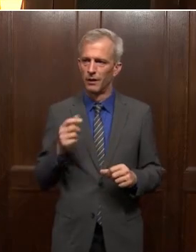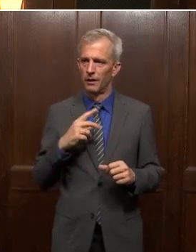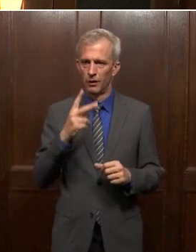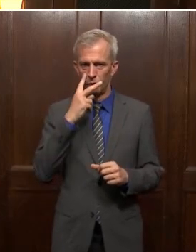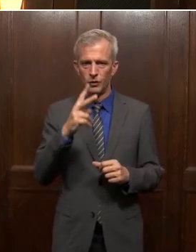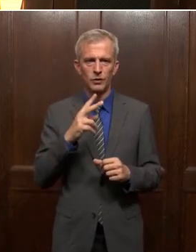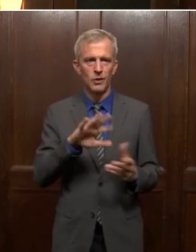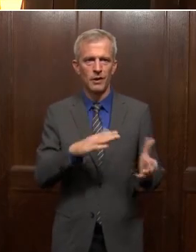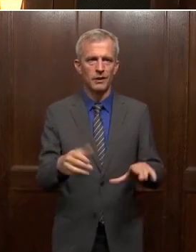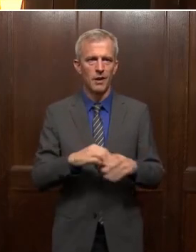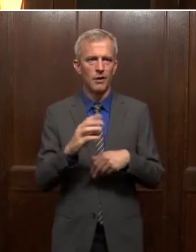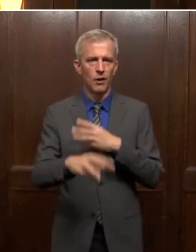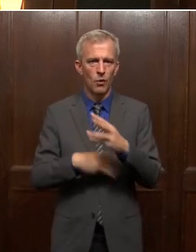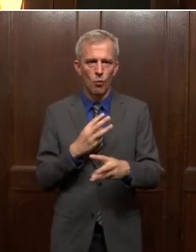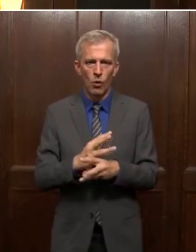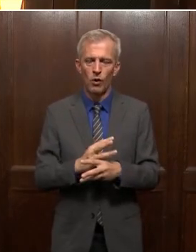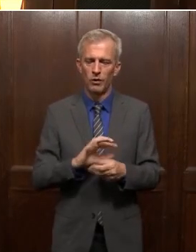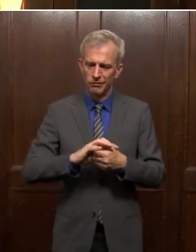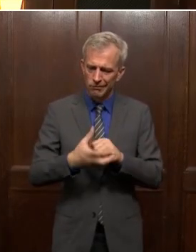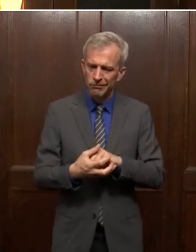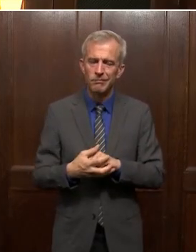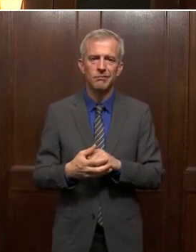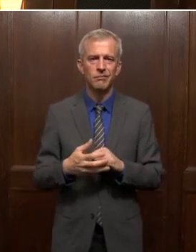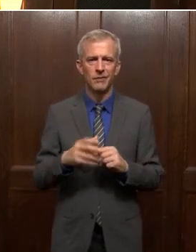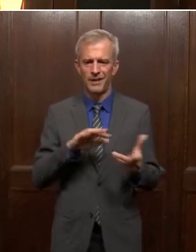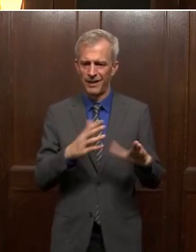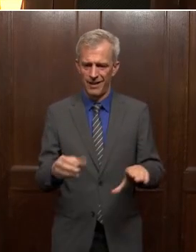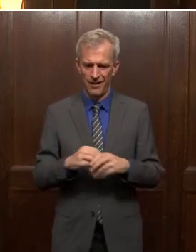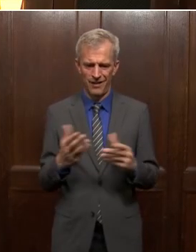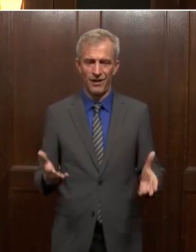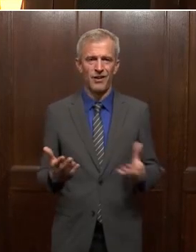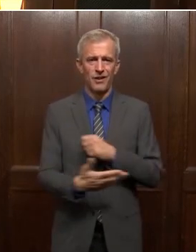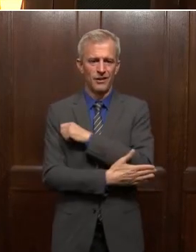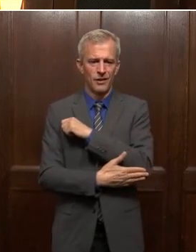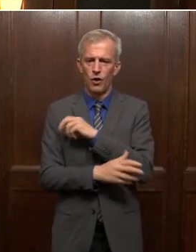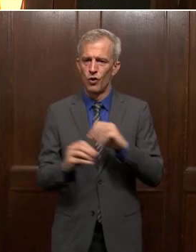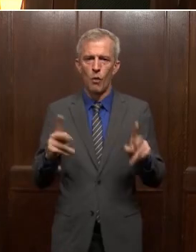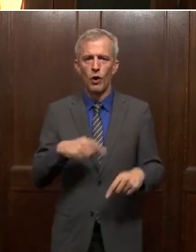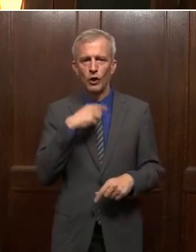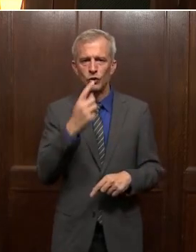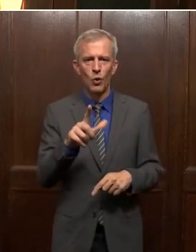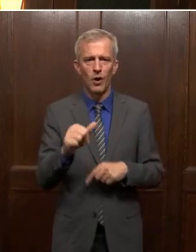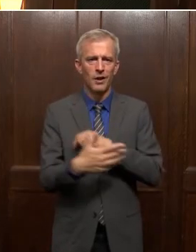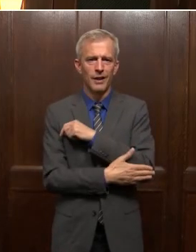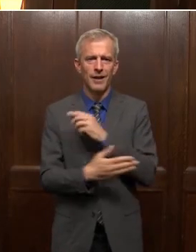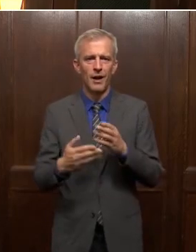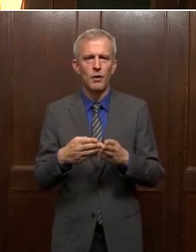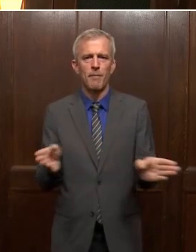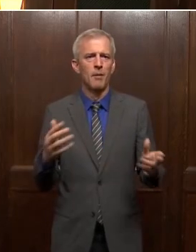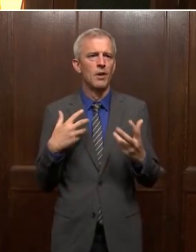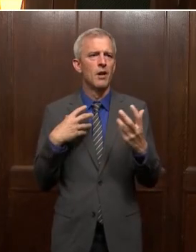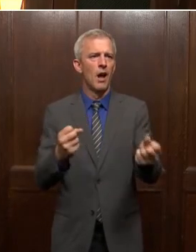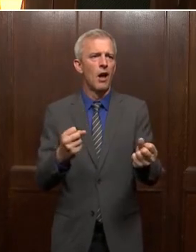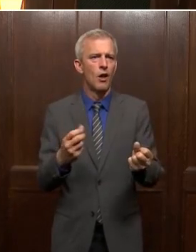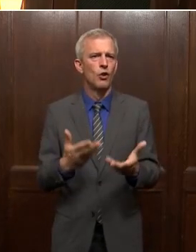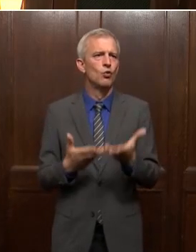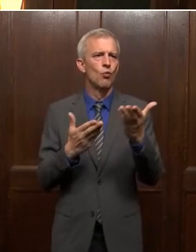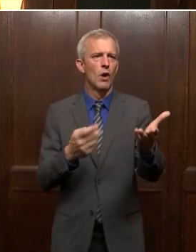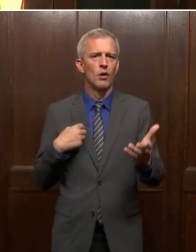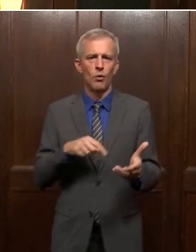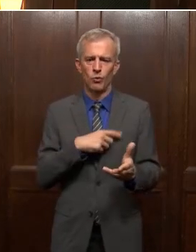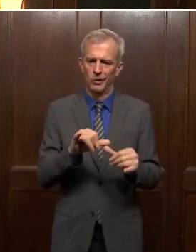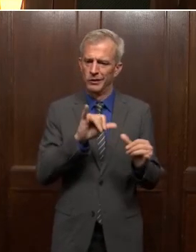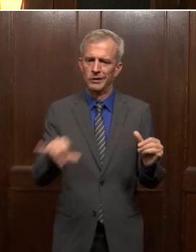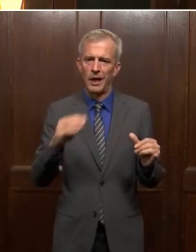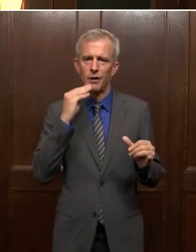or the cases that are here or the deaths that are in our backyard. Nobody told county public health to recommend to us that we should do these moves to